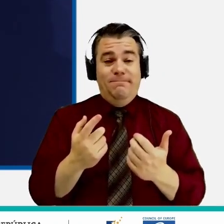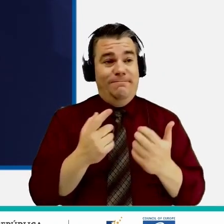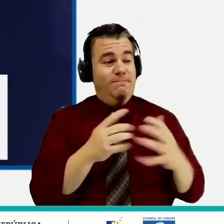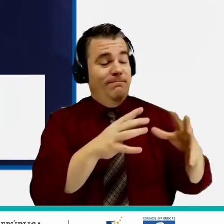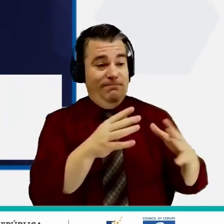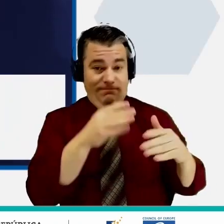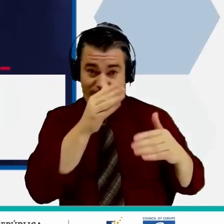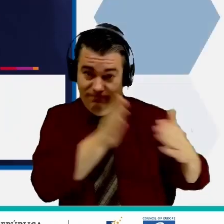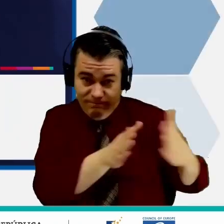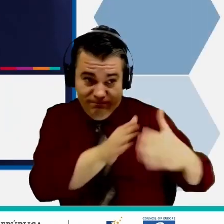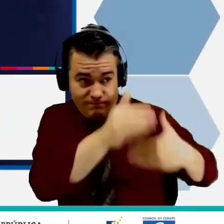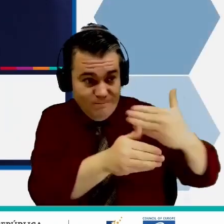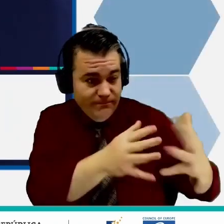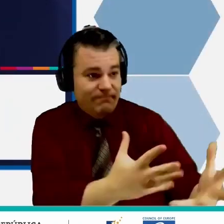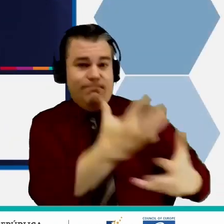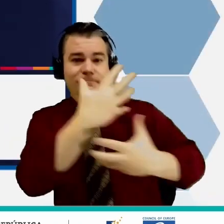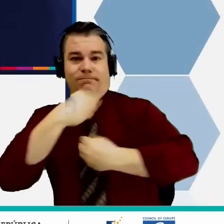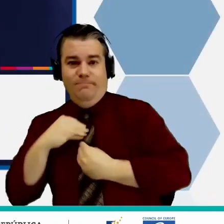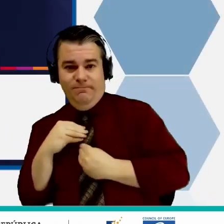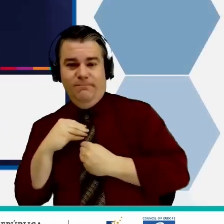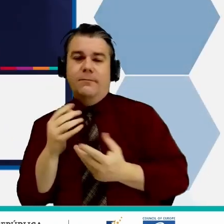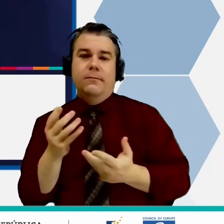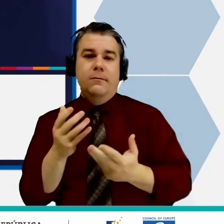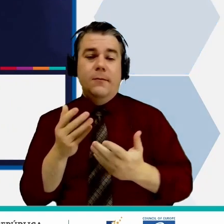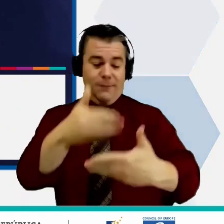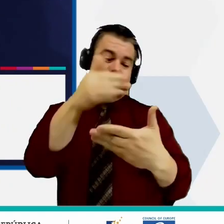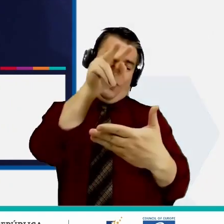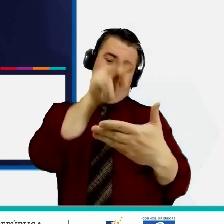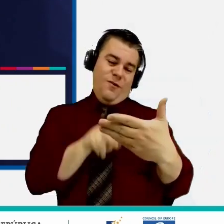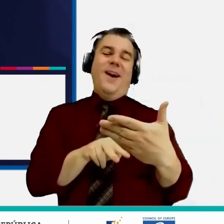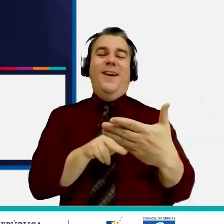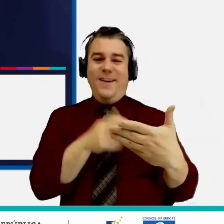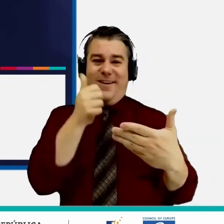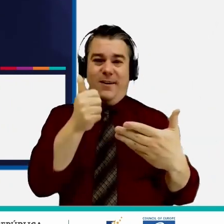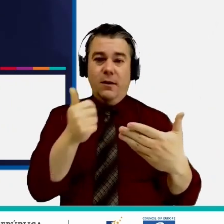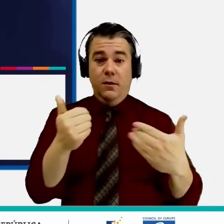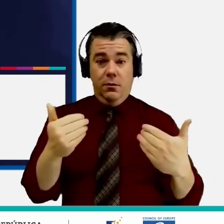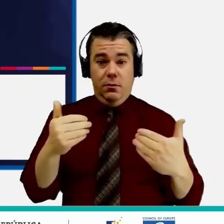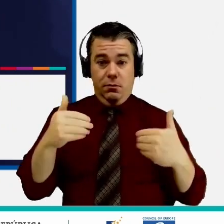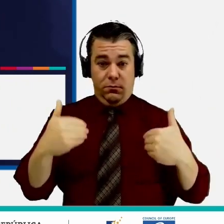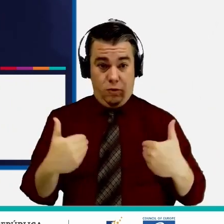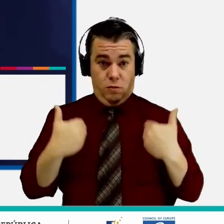document, it's great to have it. Like as a young people, it really feels kind of relieved. It feels good to